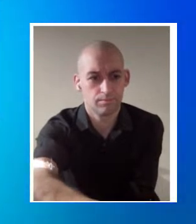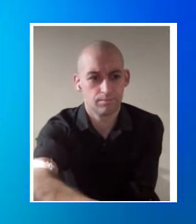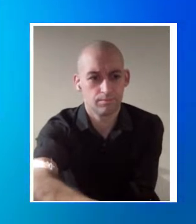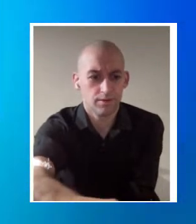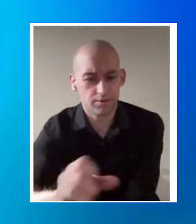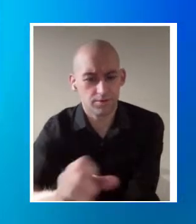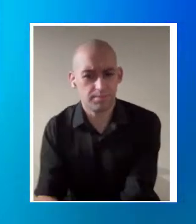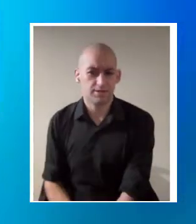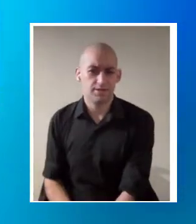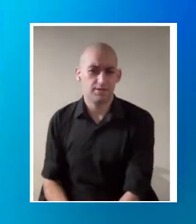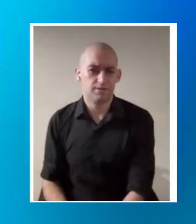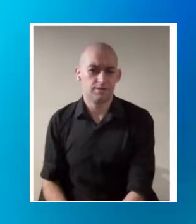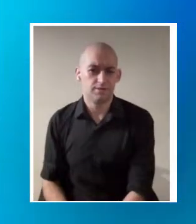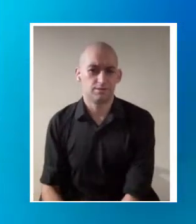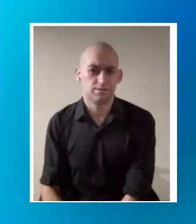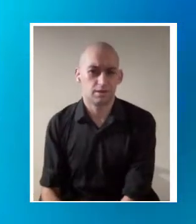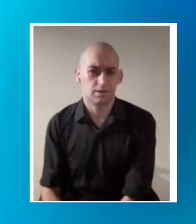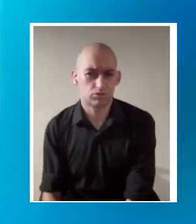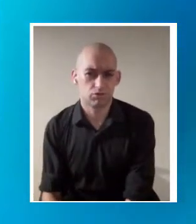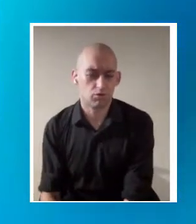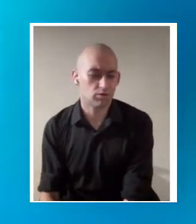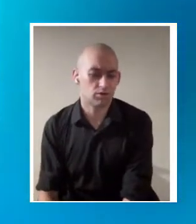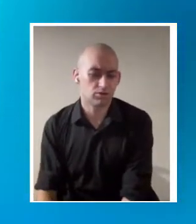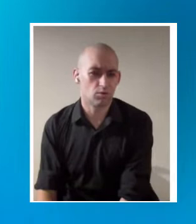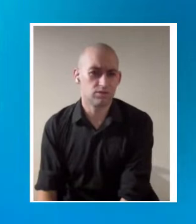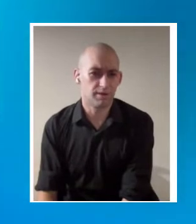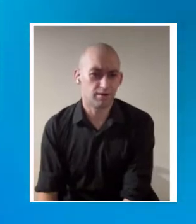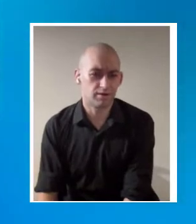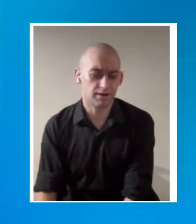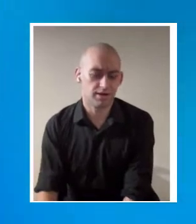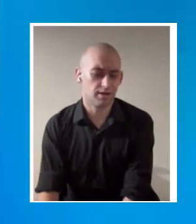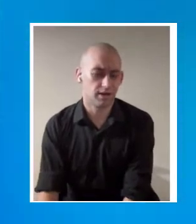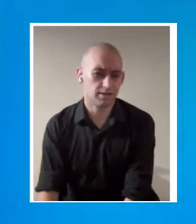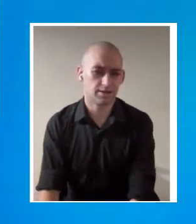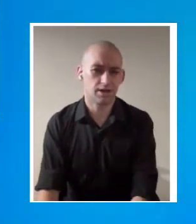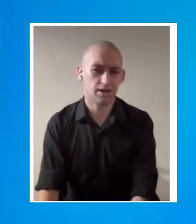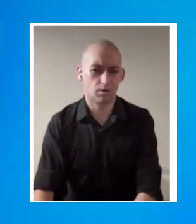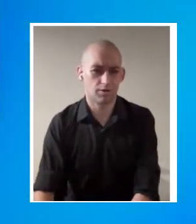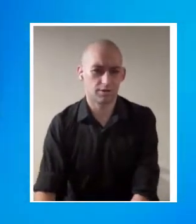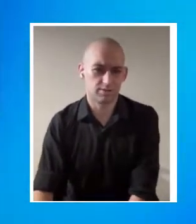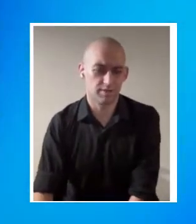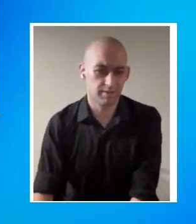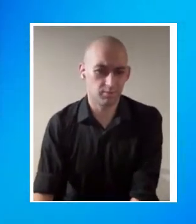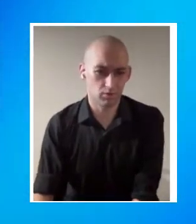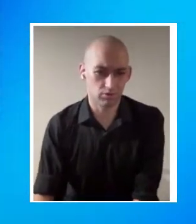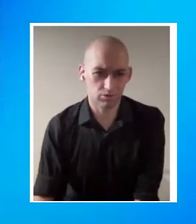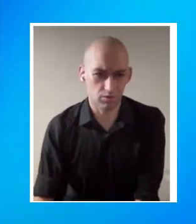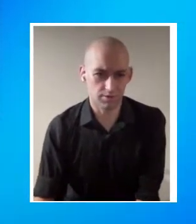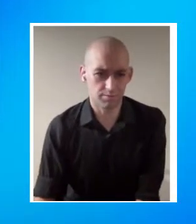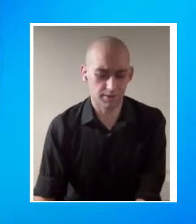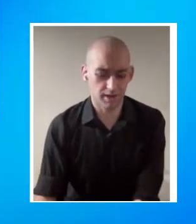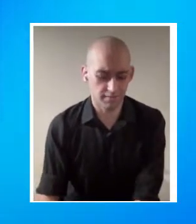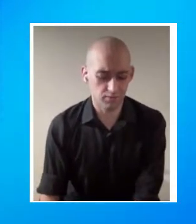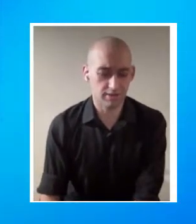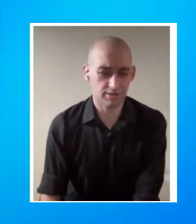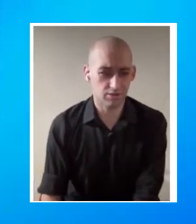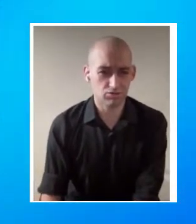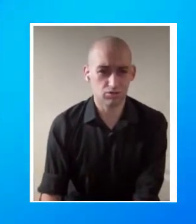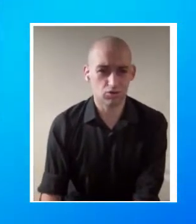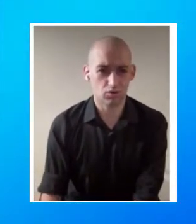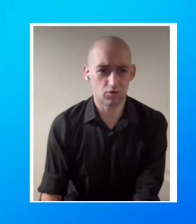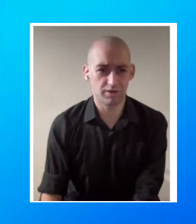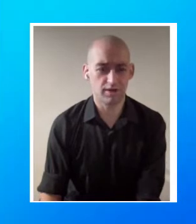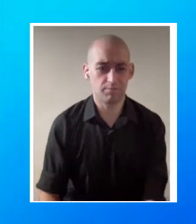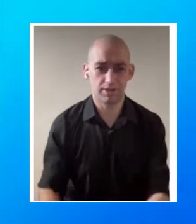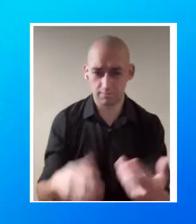Yeah, the pacing is slower is always better. And I can't tell you how hard it is to make people go slower. But yeah, if you guys can go